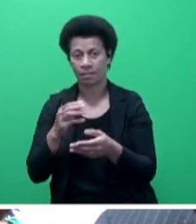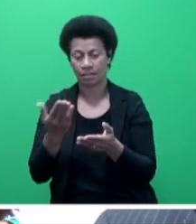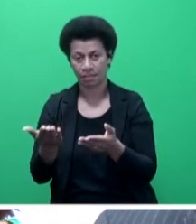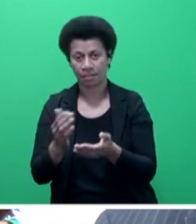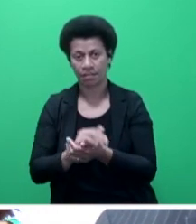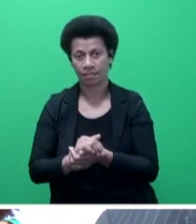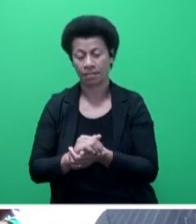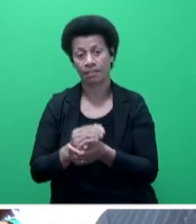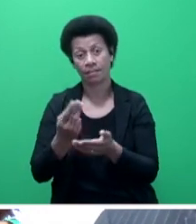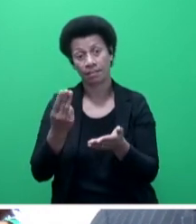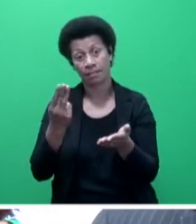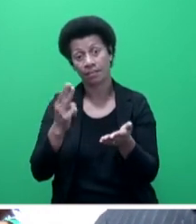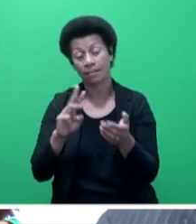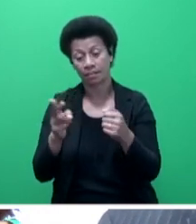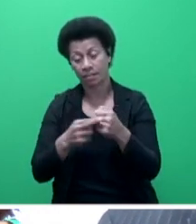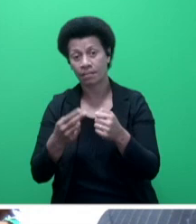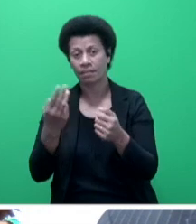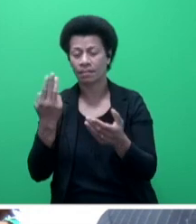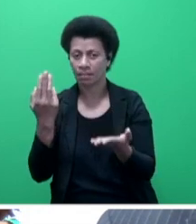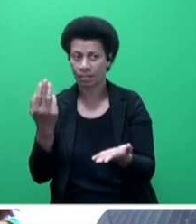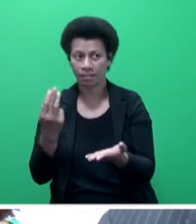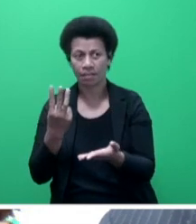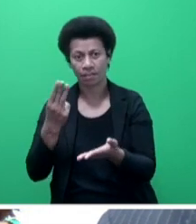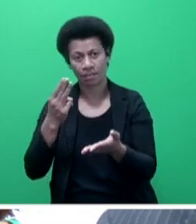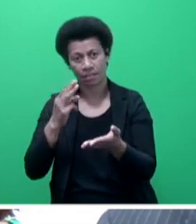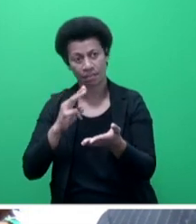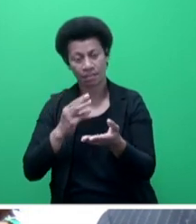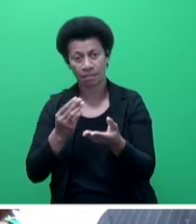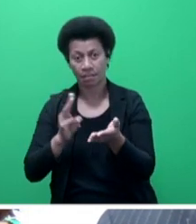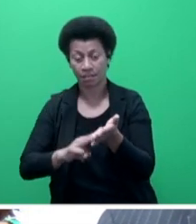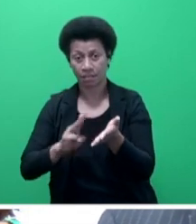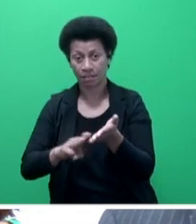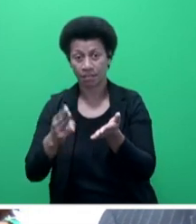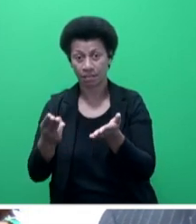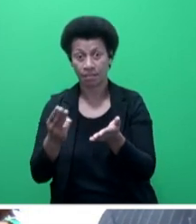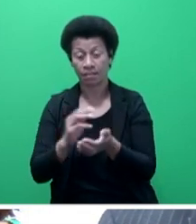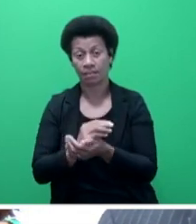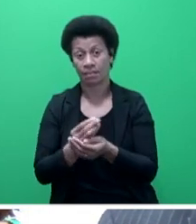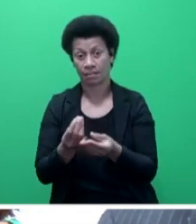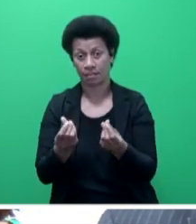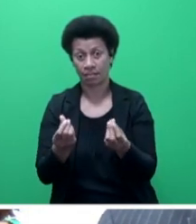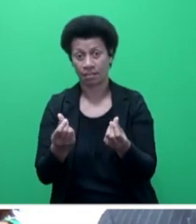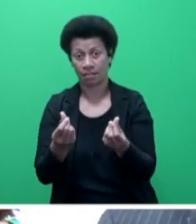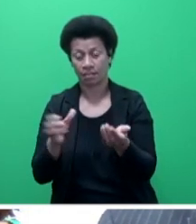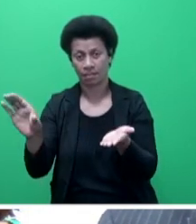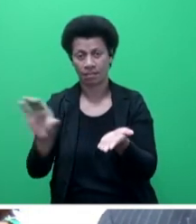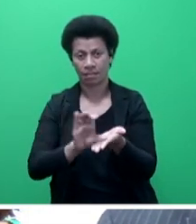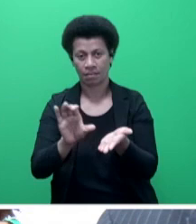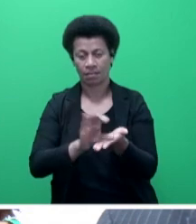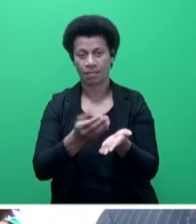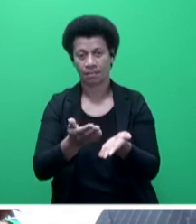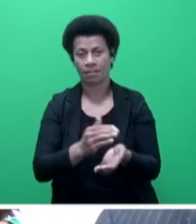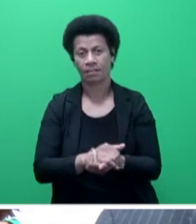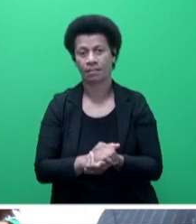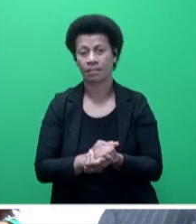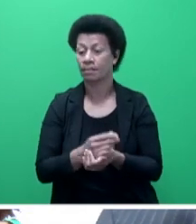million at all times, cash at hand, sir. That's the requirement. And of course, a robust business model of